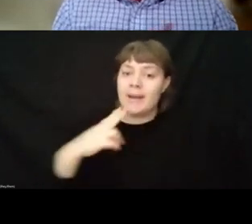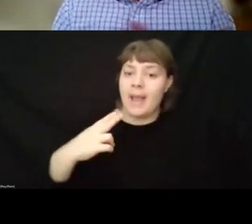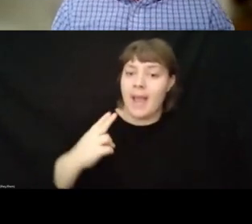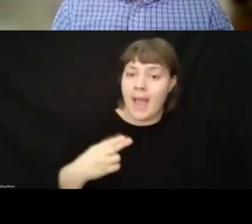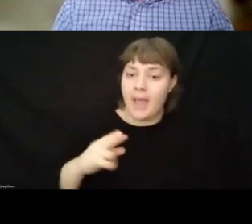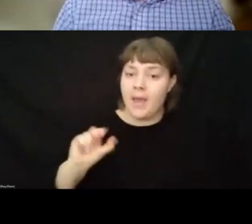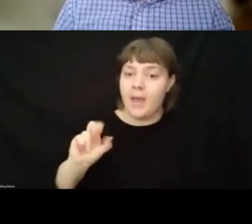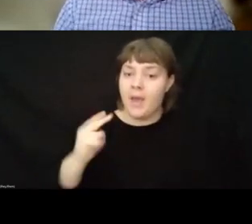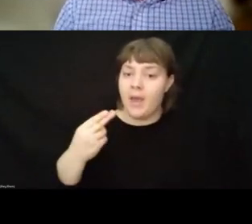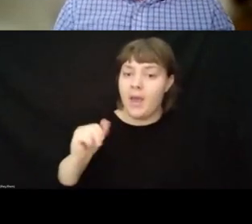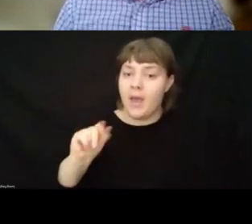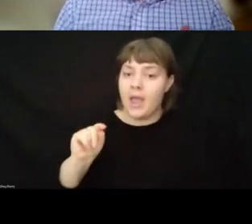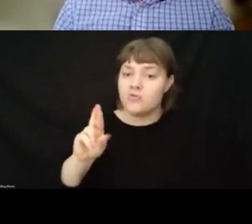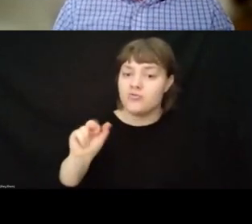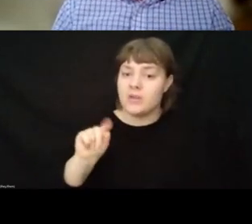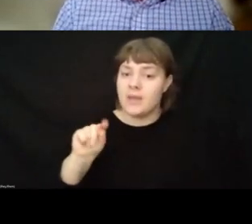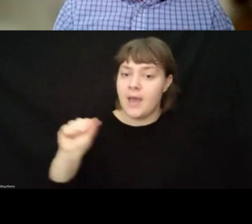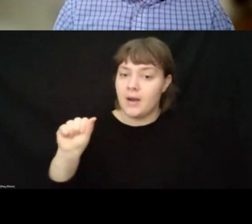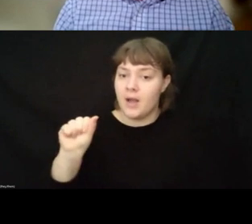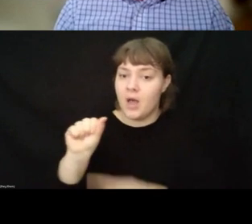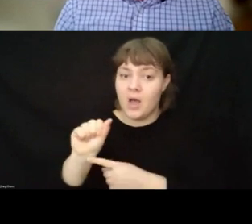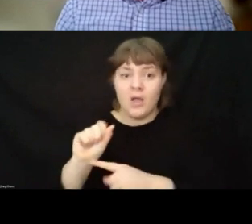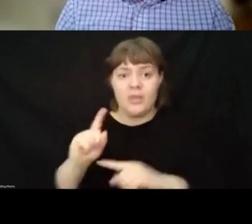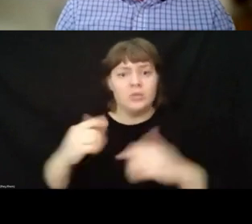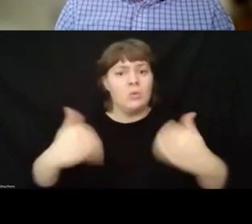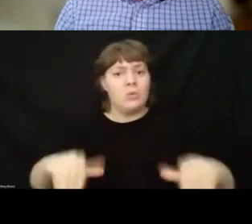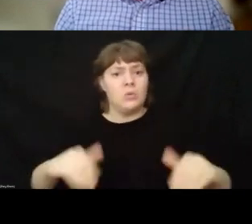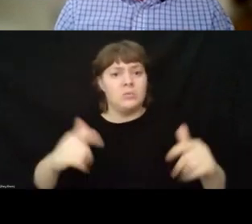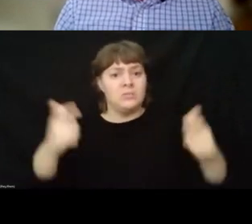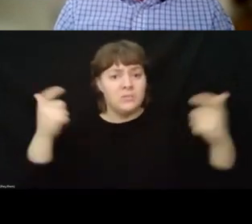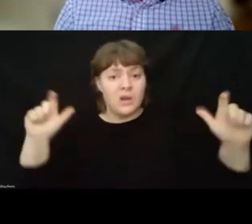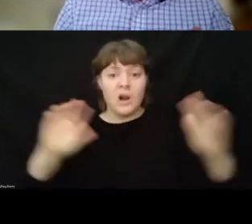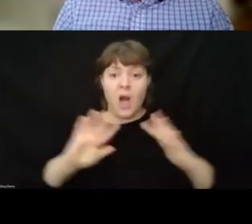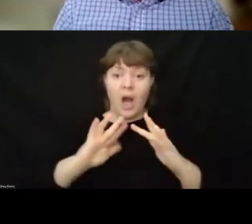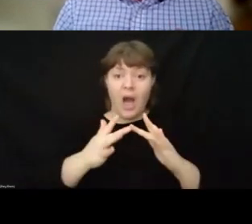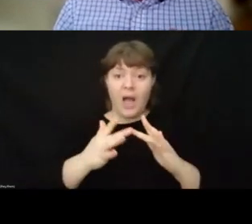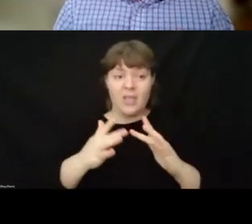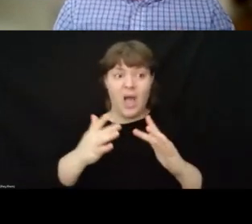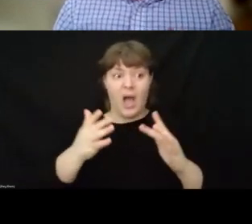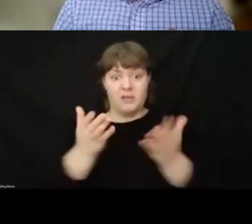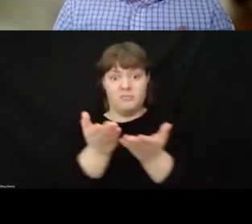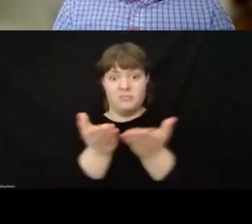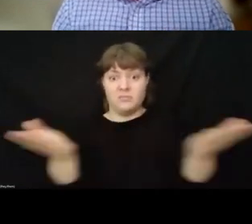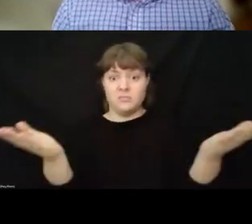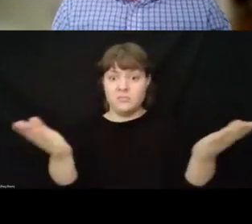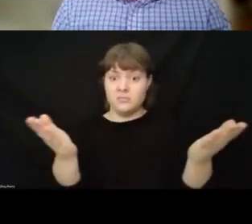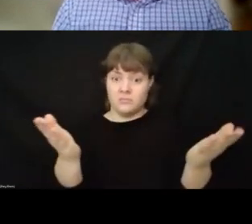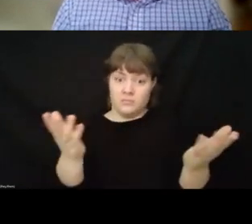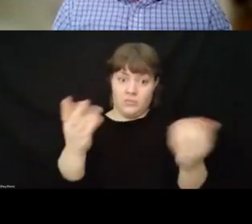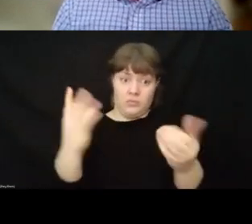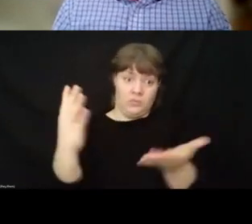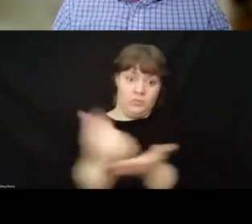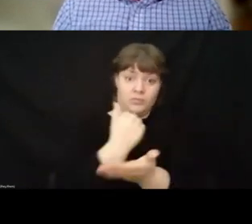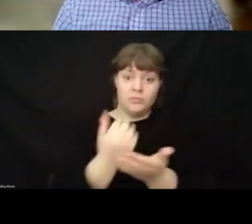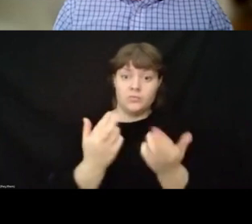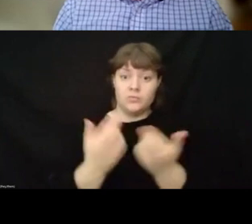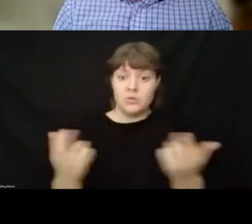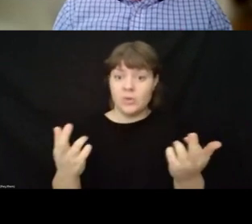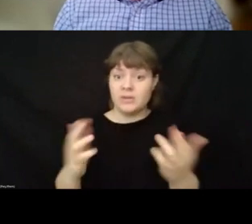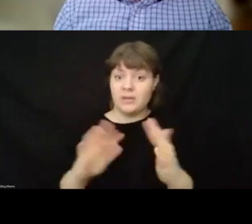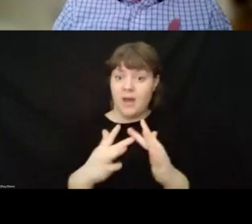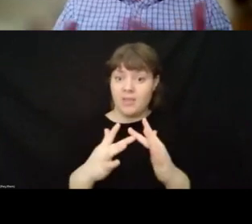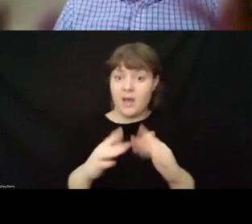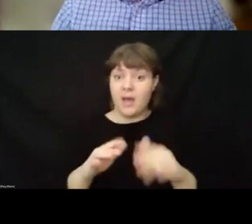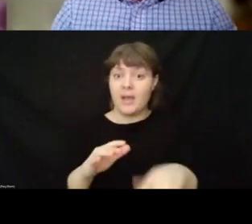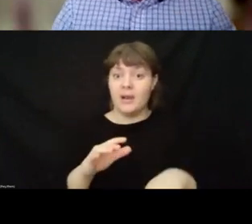there is a tremendous online presence for patients to be able to utilize. as well as we've